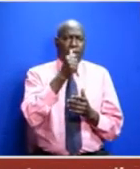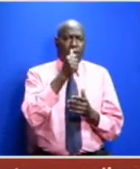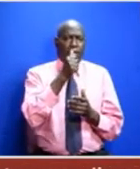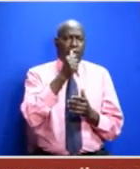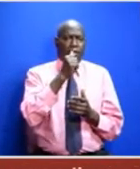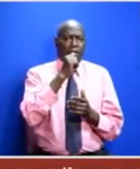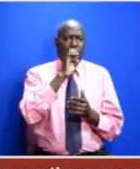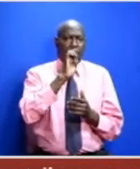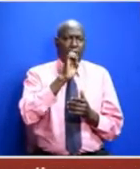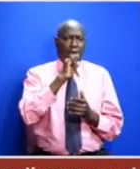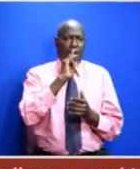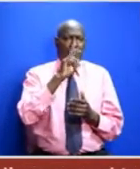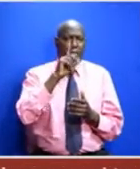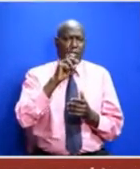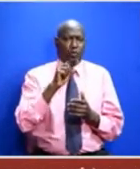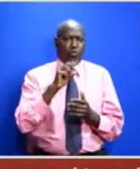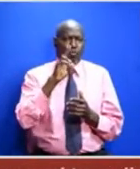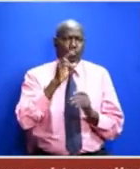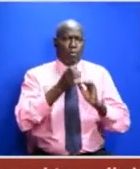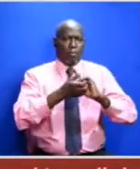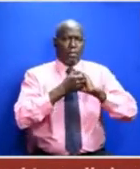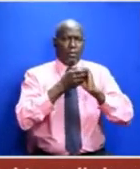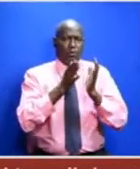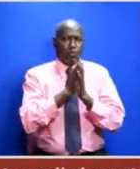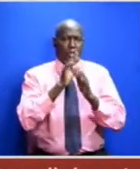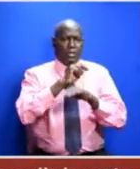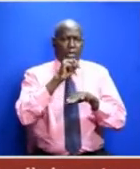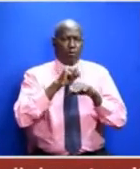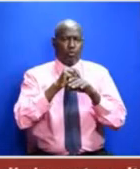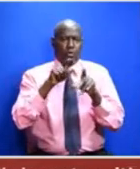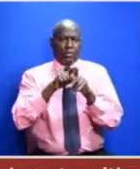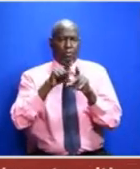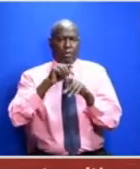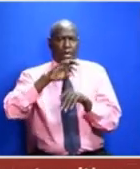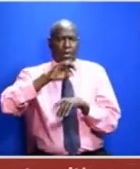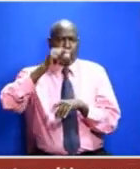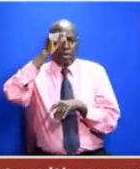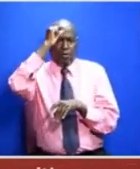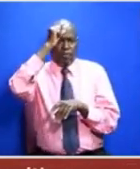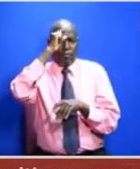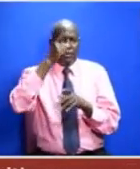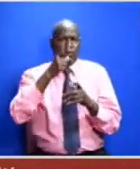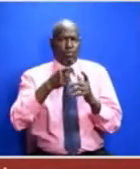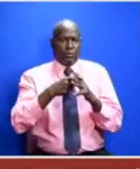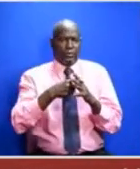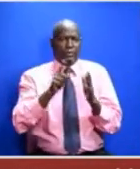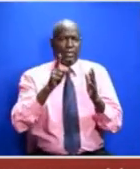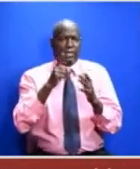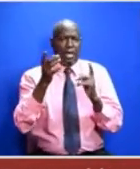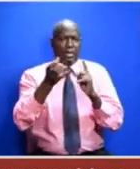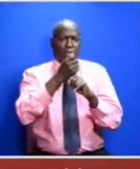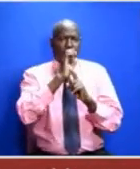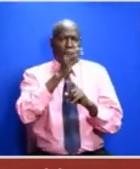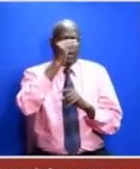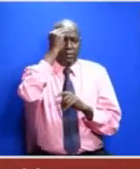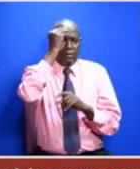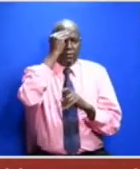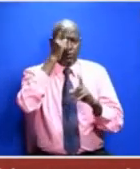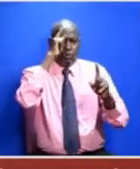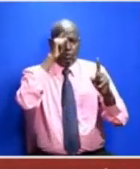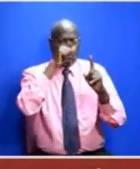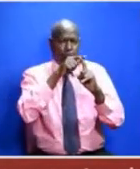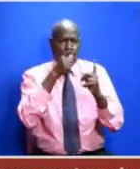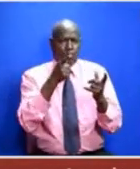EIDU is a social business that partners with national and county governments to activate and achieve their educational